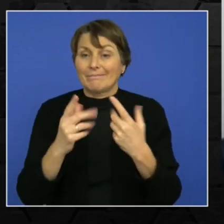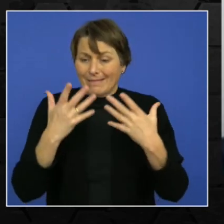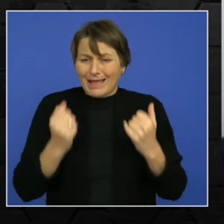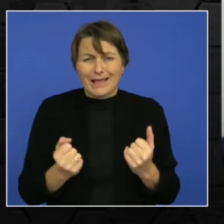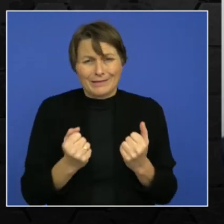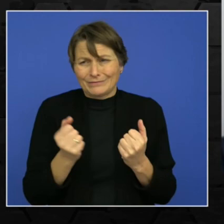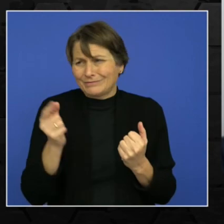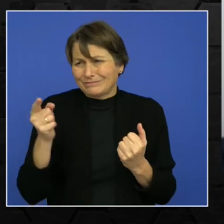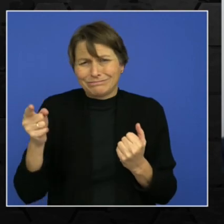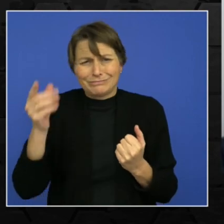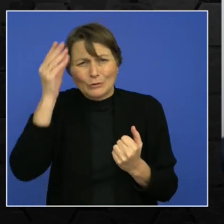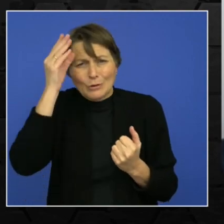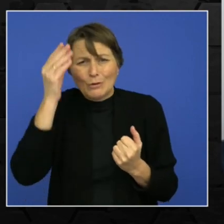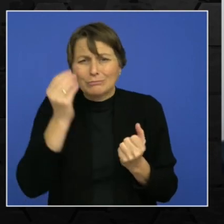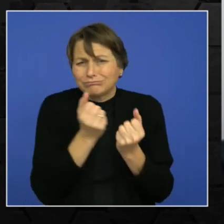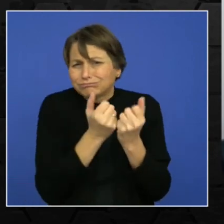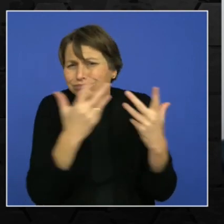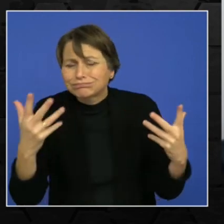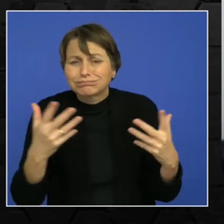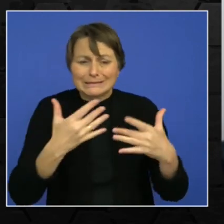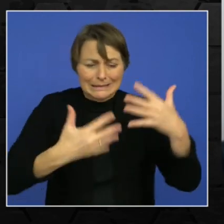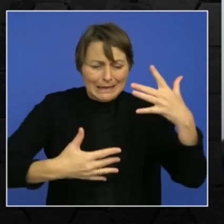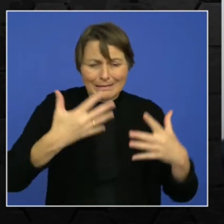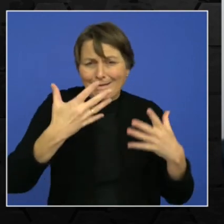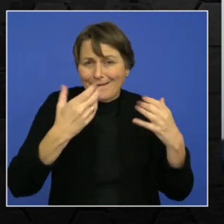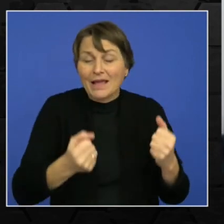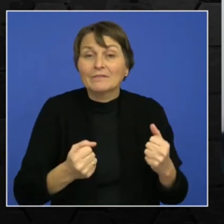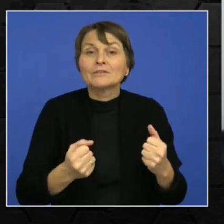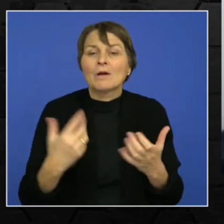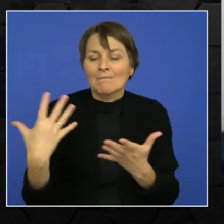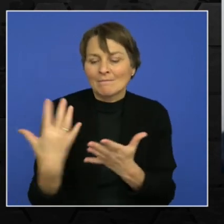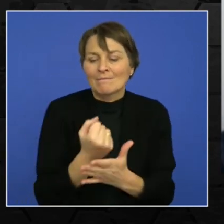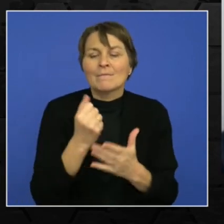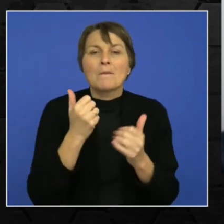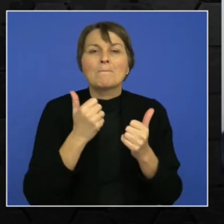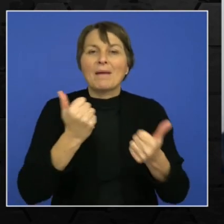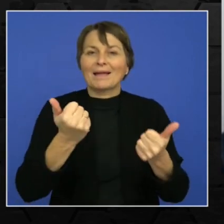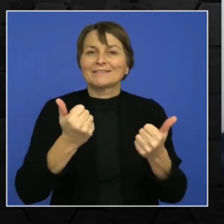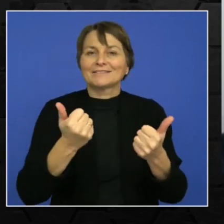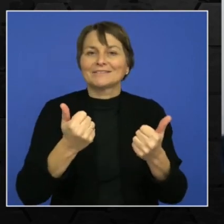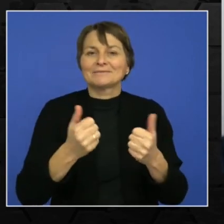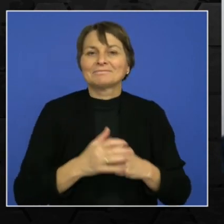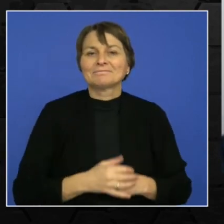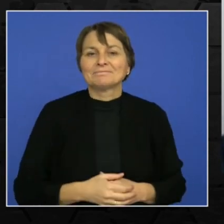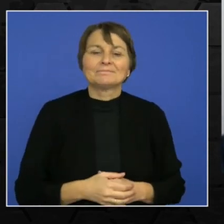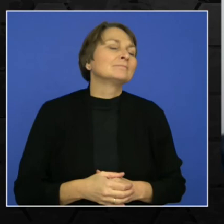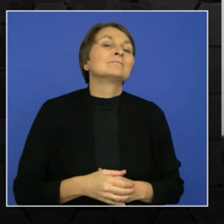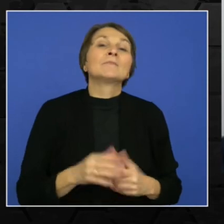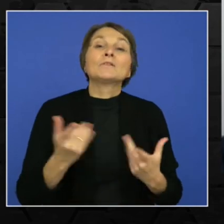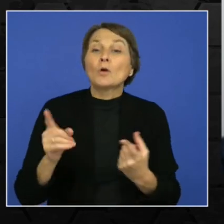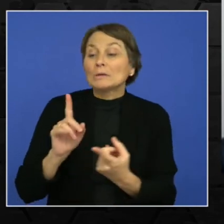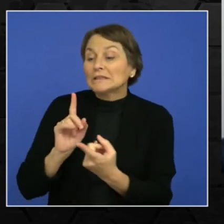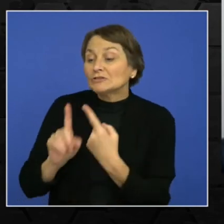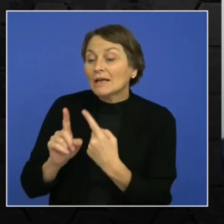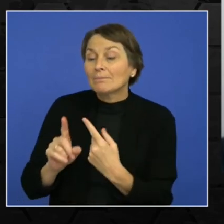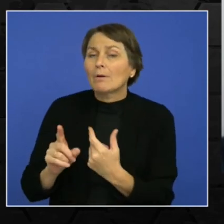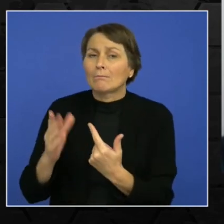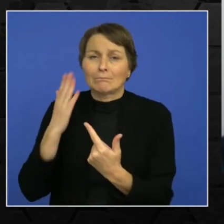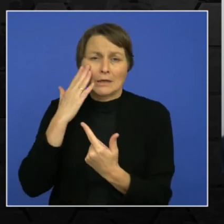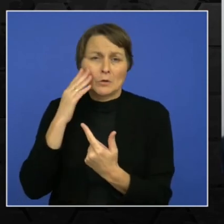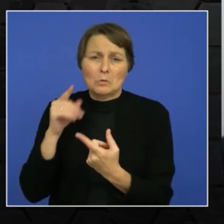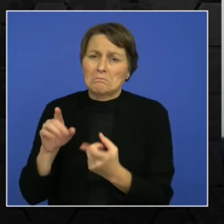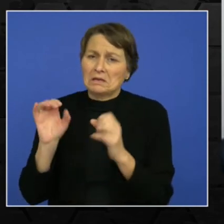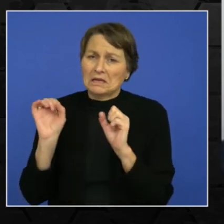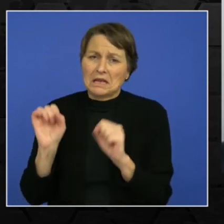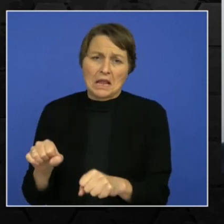make the best use out of it? And it is possible. It's not like I'm dealing with chatbots myself. I know it's possible, and with